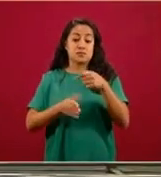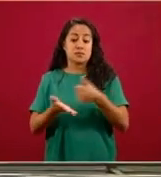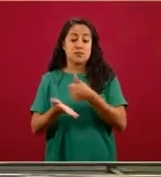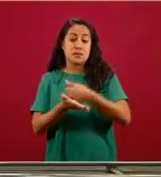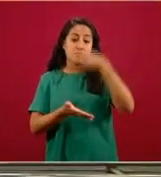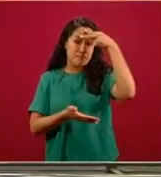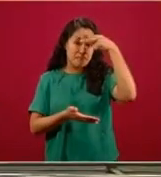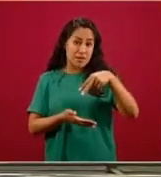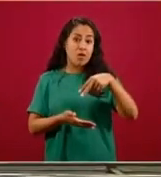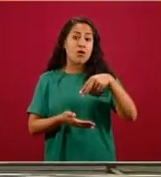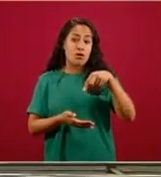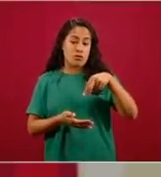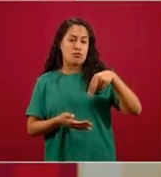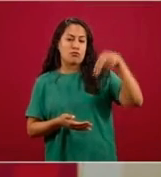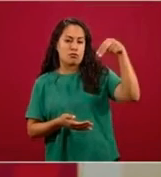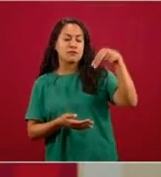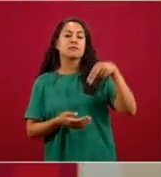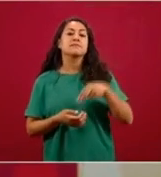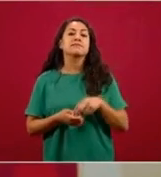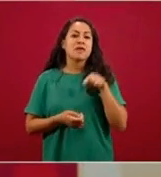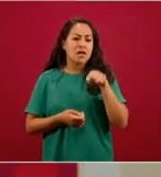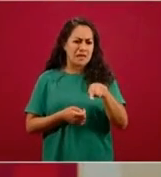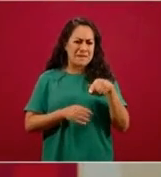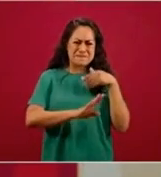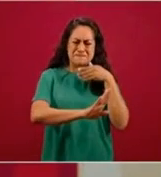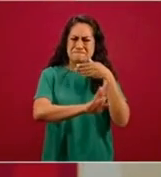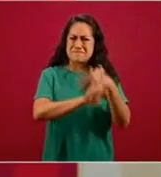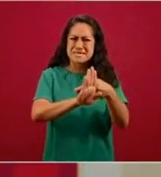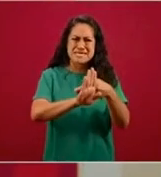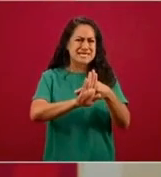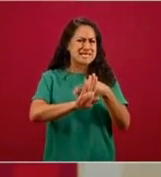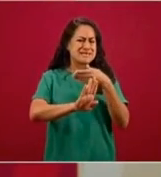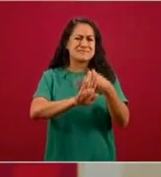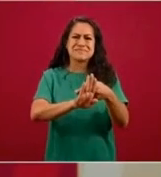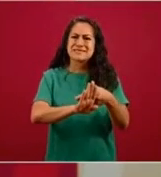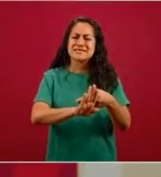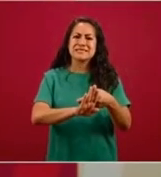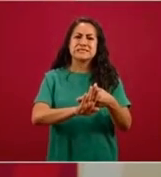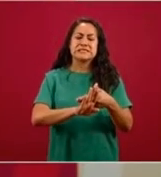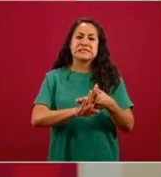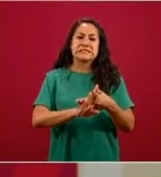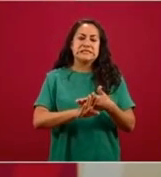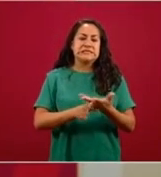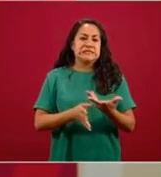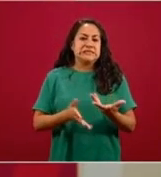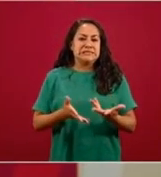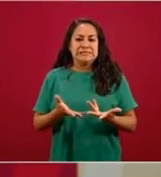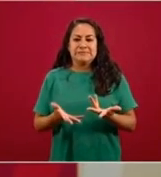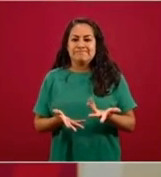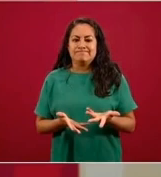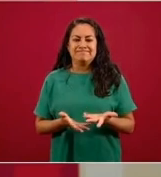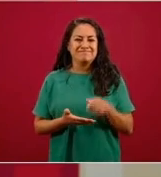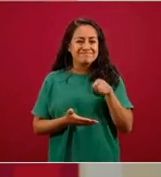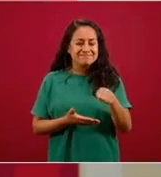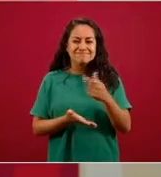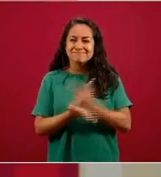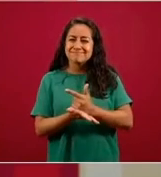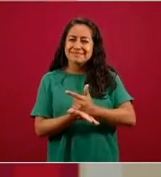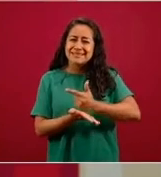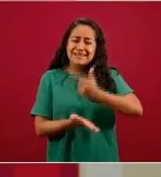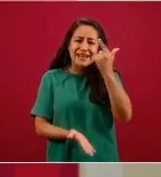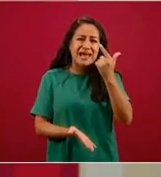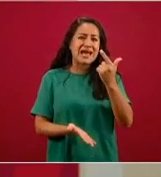on a colleague, on a nurse, and she was attacked in a brutal